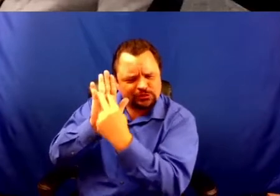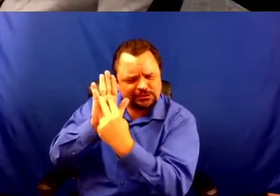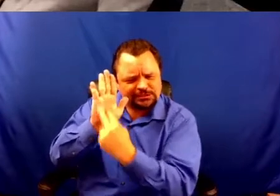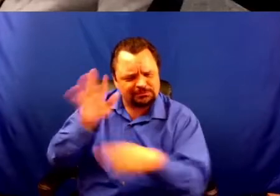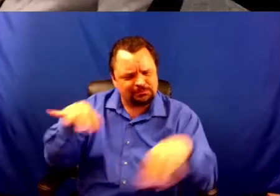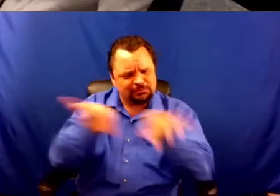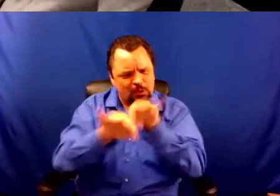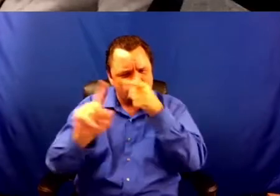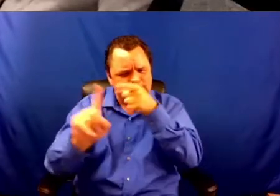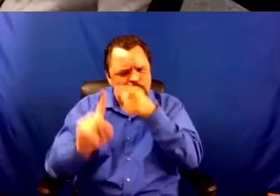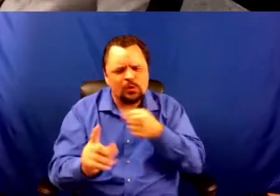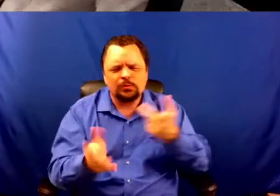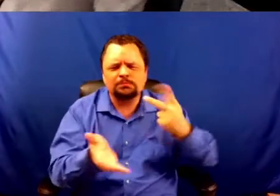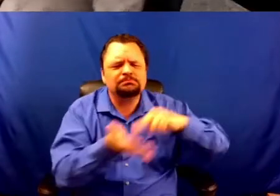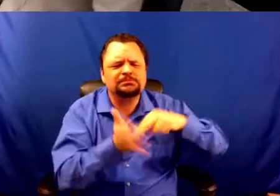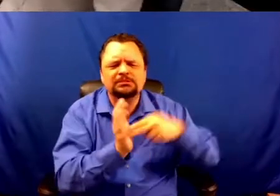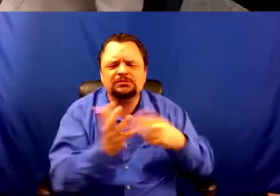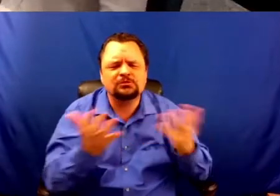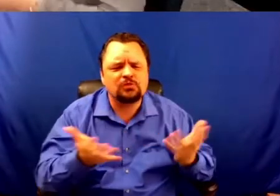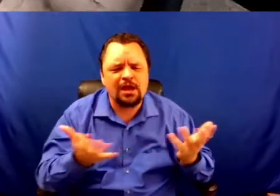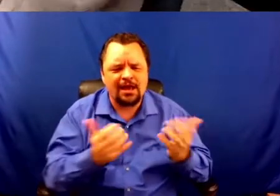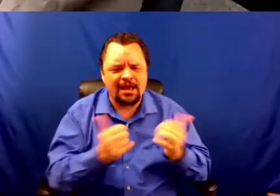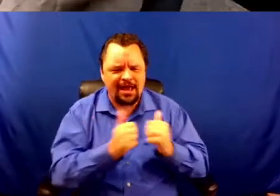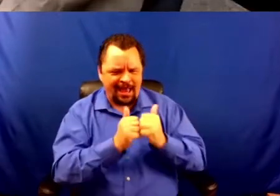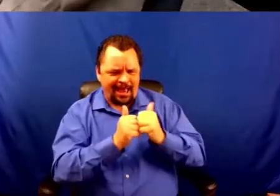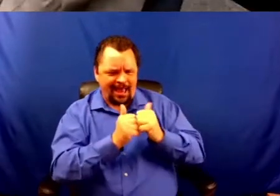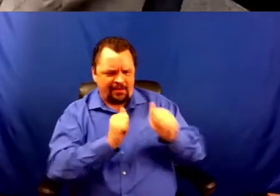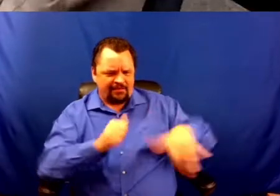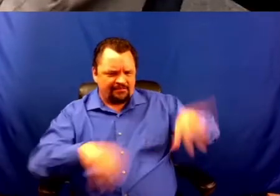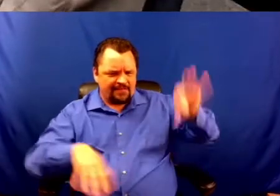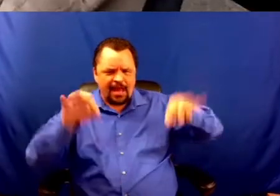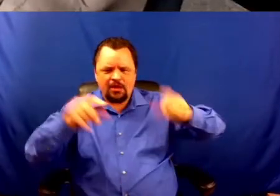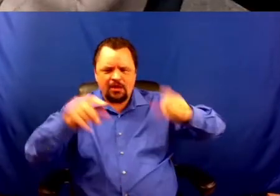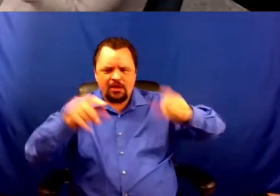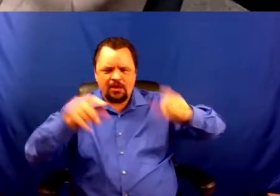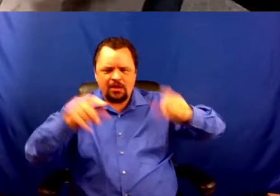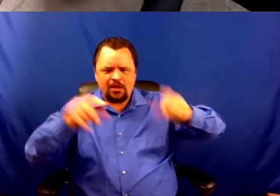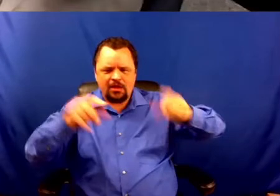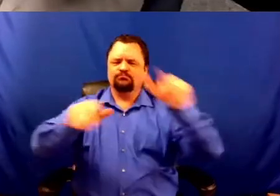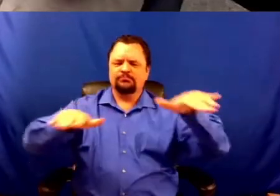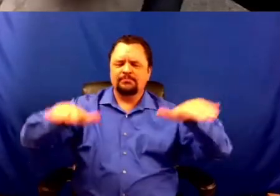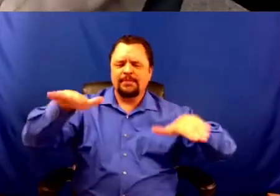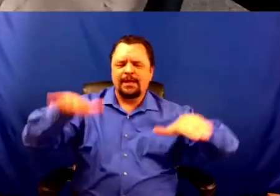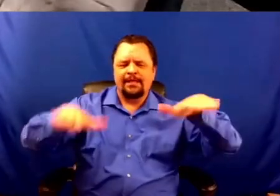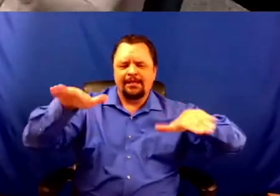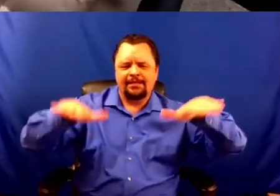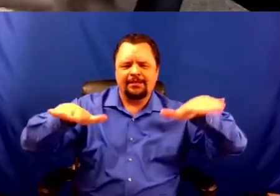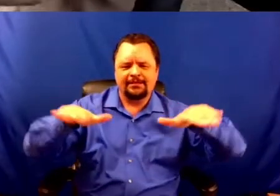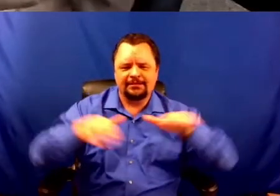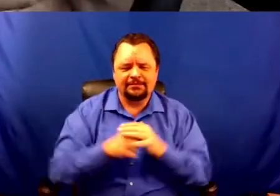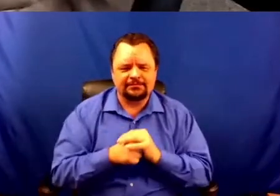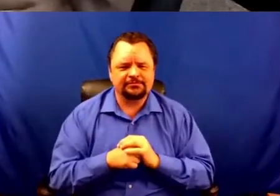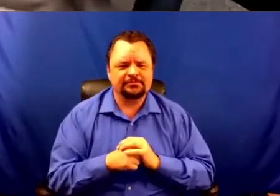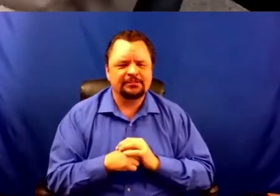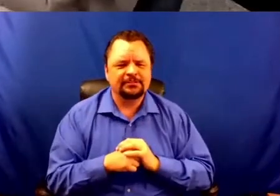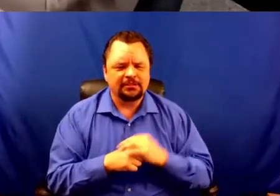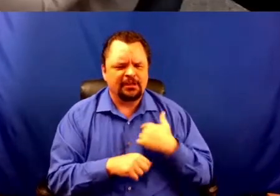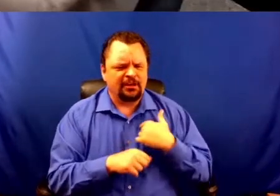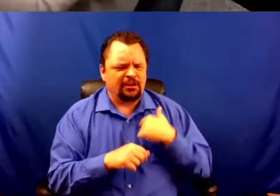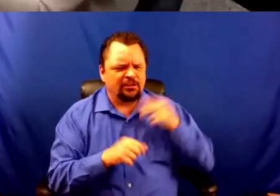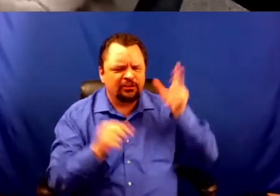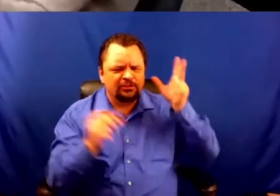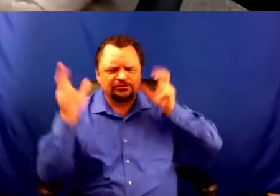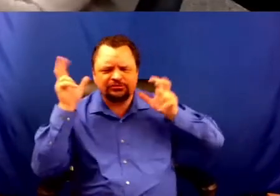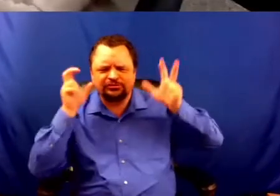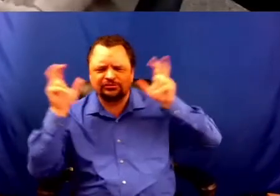to strike that balance. And I hope that we did that. And I've heard that